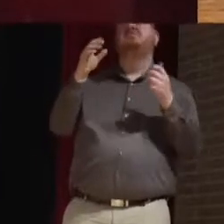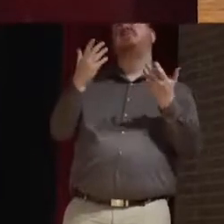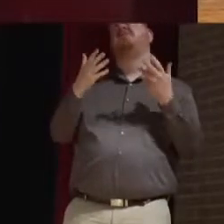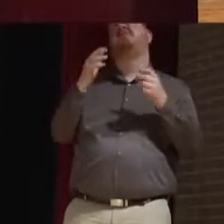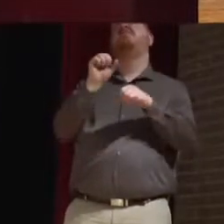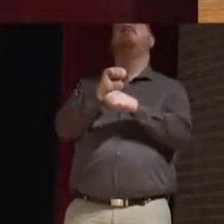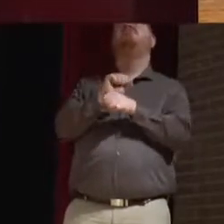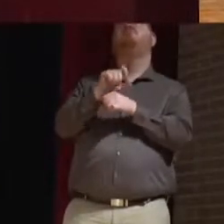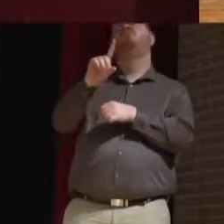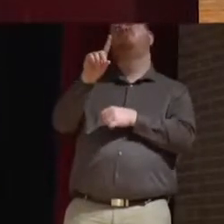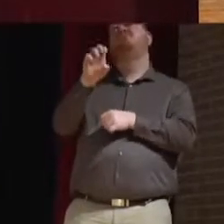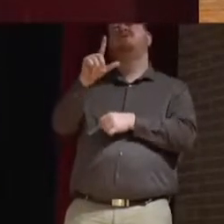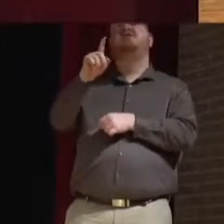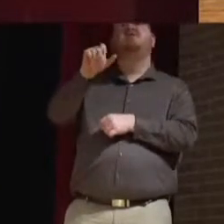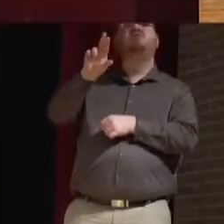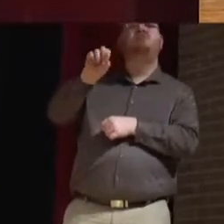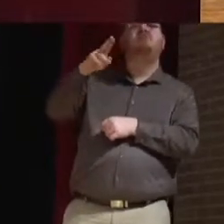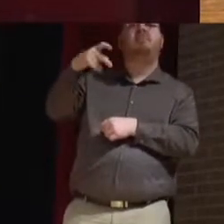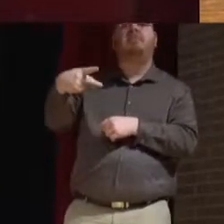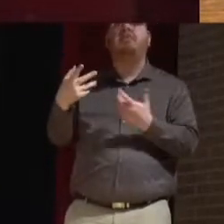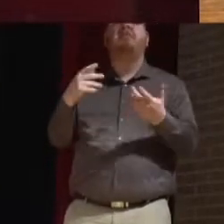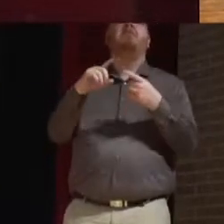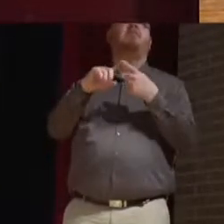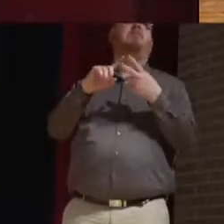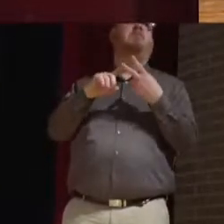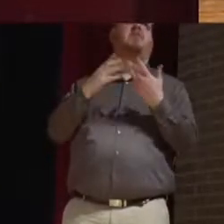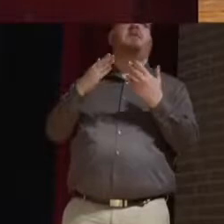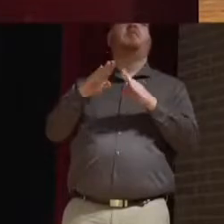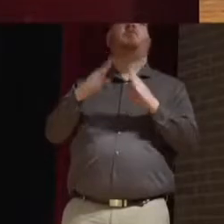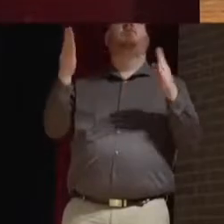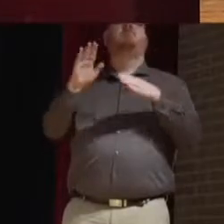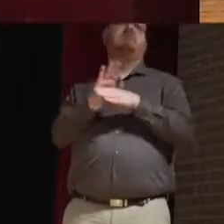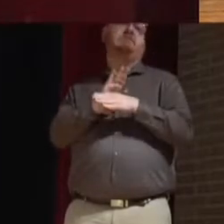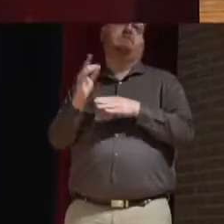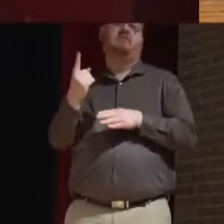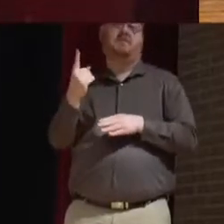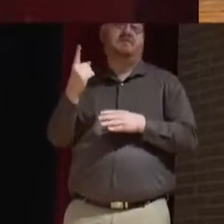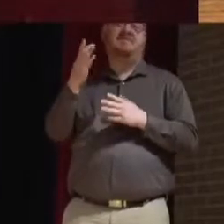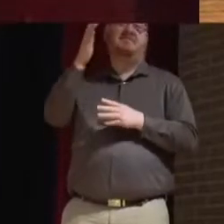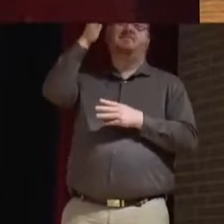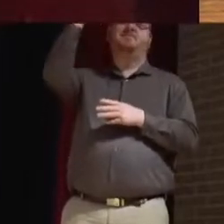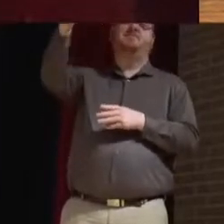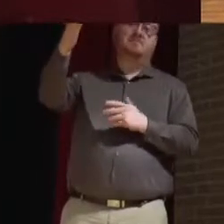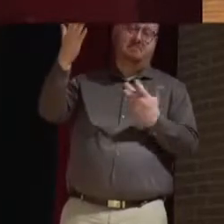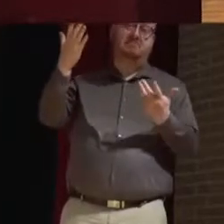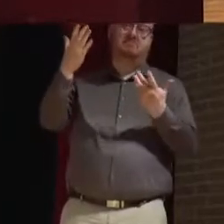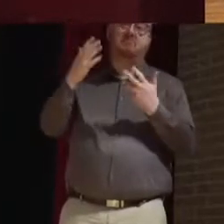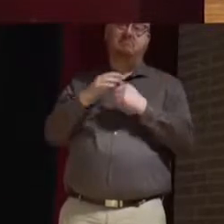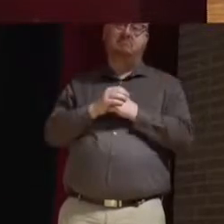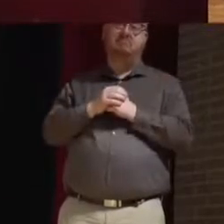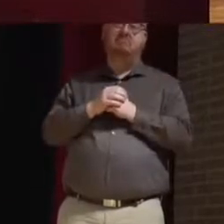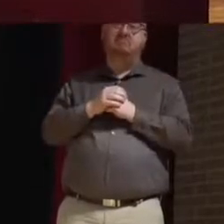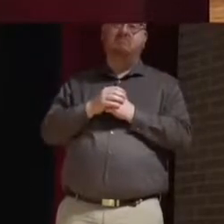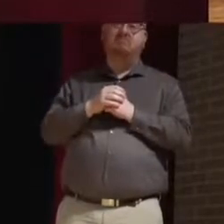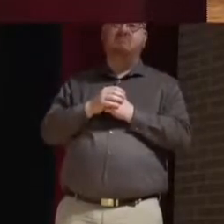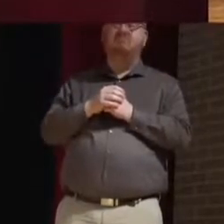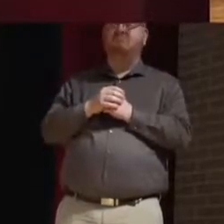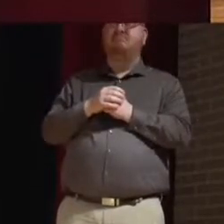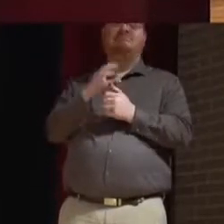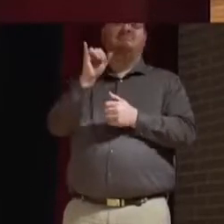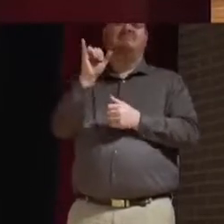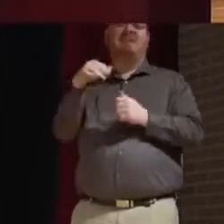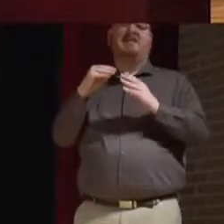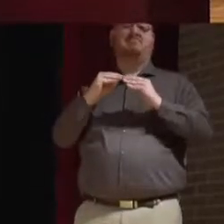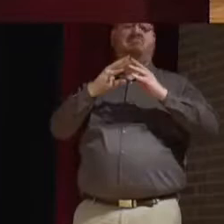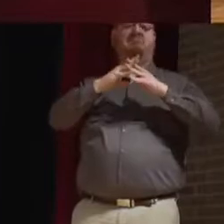or work anywhere else or maybe even open up my own business sometime in the future. Hopefully, maybe that's what I'm going to do. But yeah.